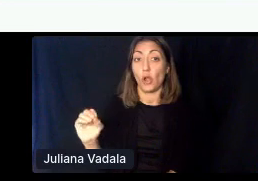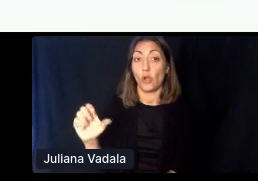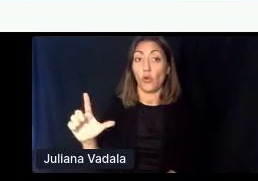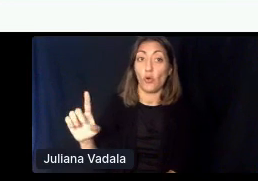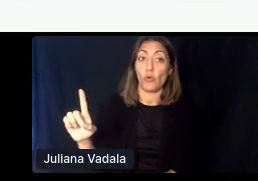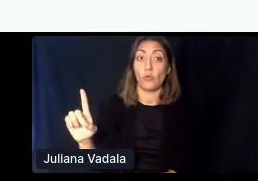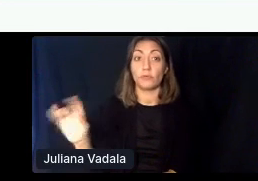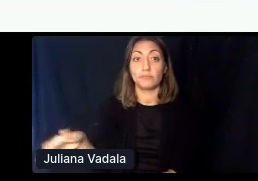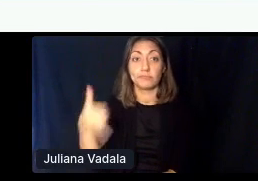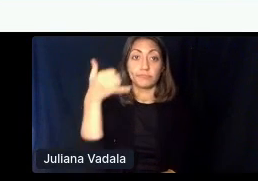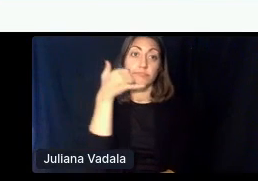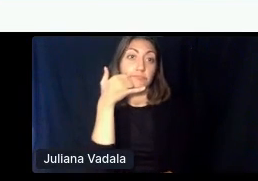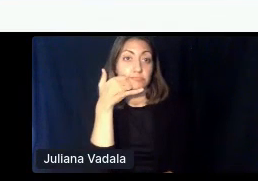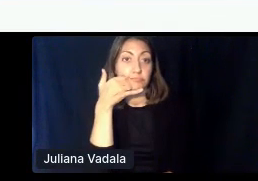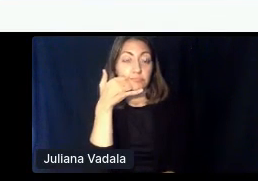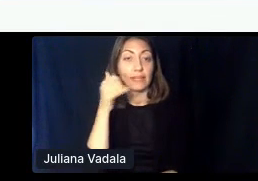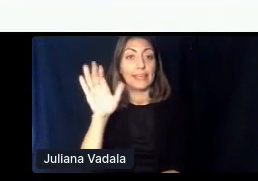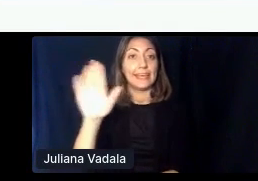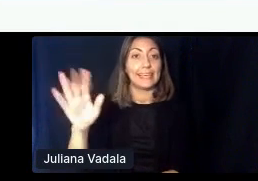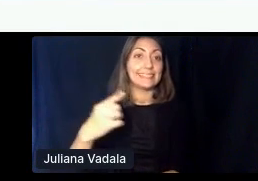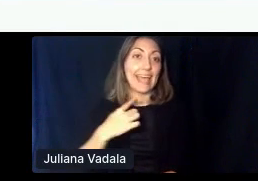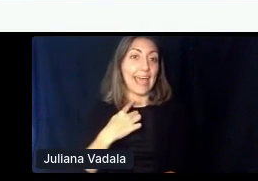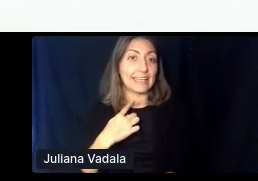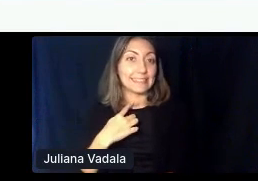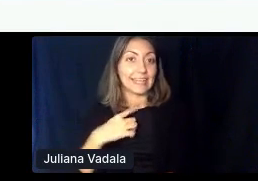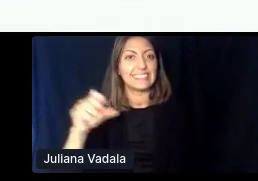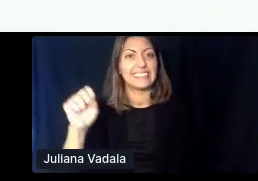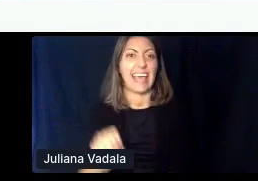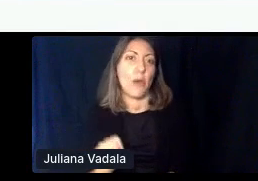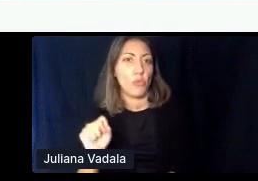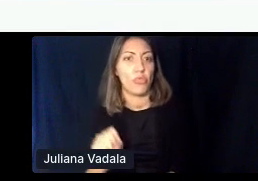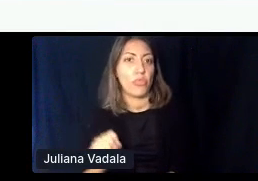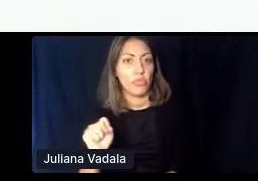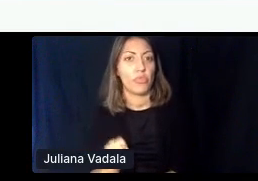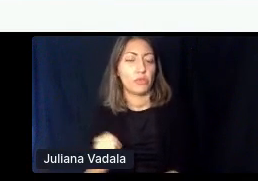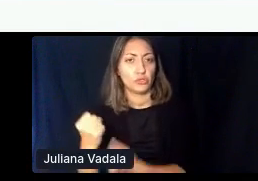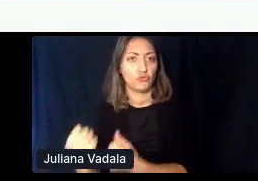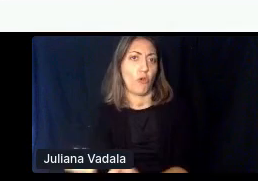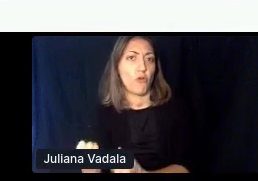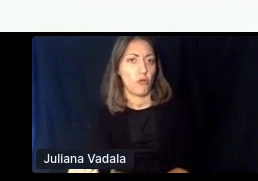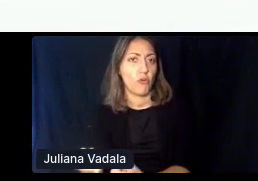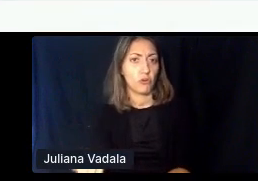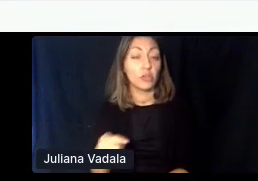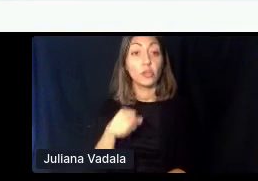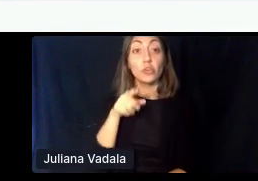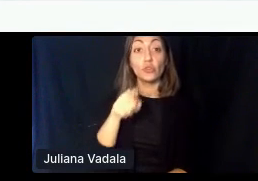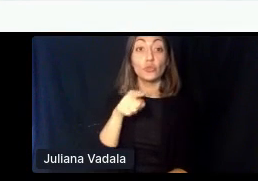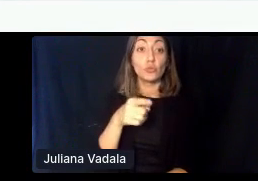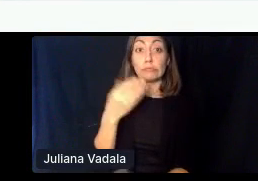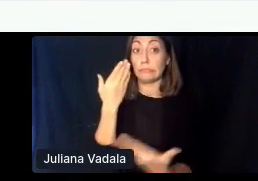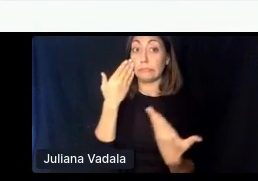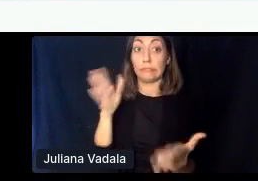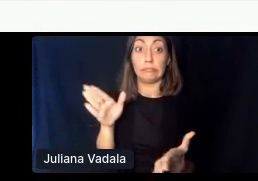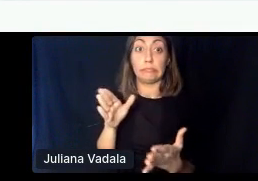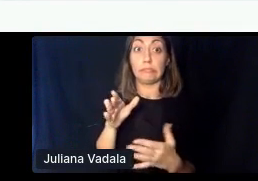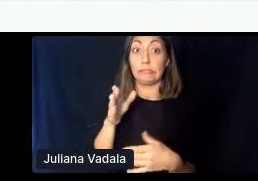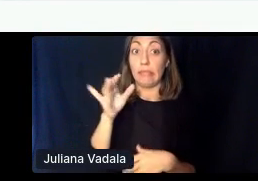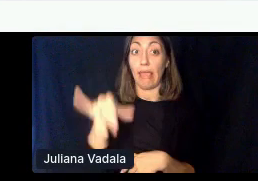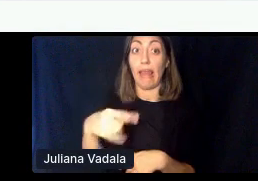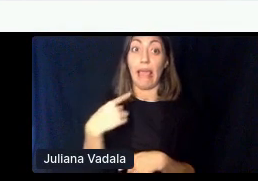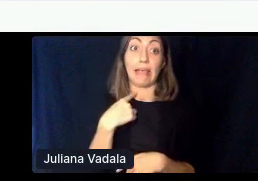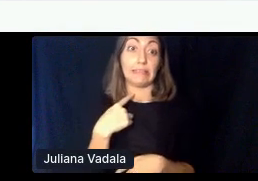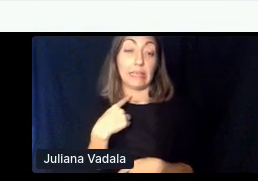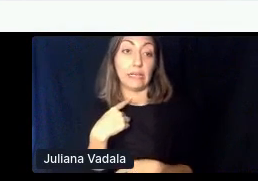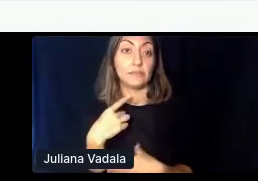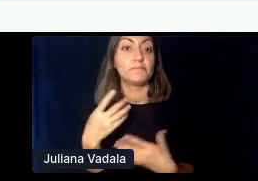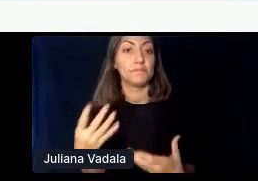grow up around. So what's happening for you internally while you're talking to Arnold? Option A, you're thinking, I wonder